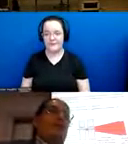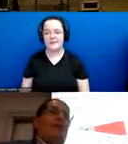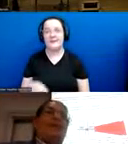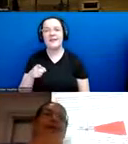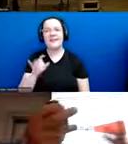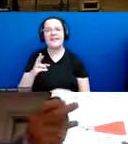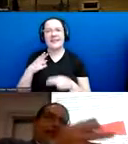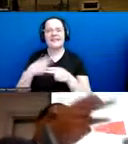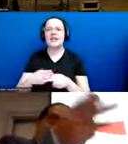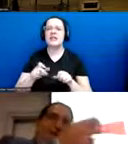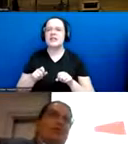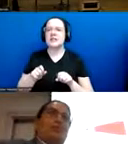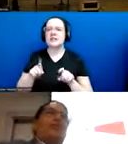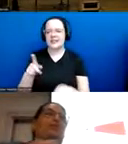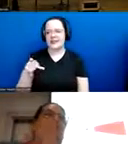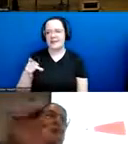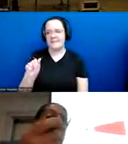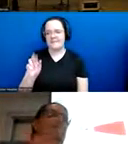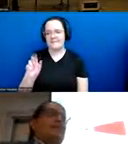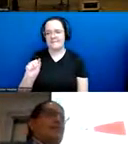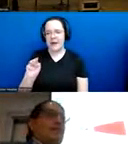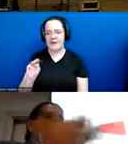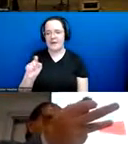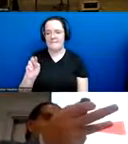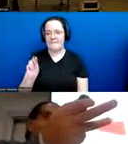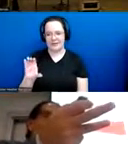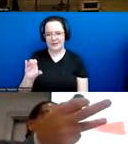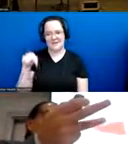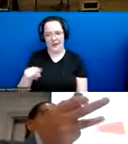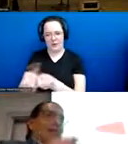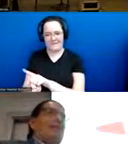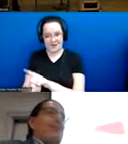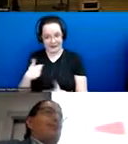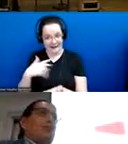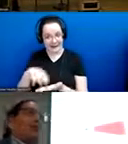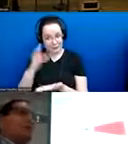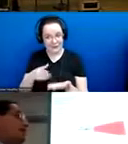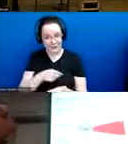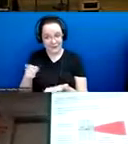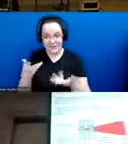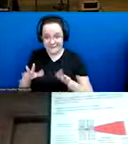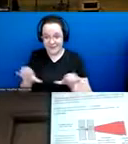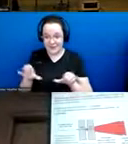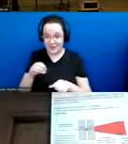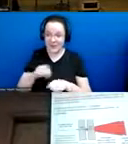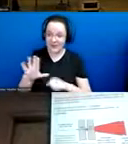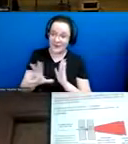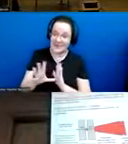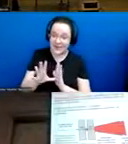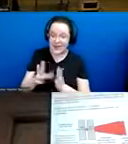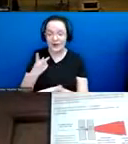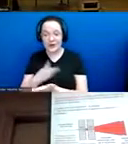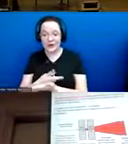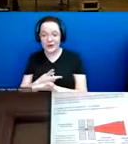down conversion, that I think, as I learned today, some of you actually do in your senior and grad laboratory, you can actually produce pairs